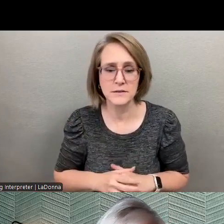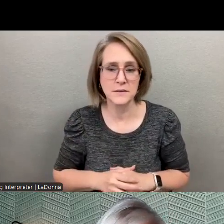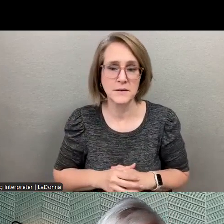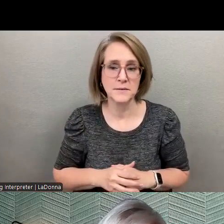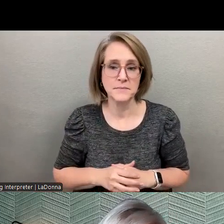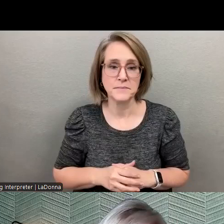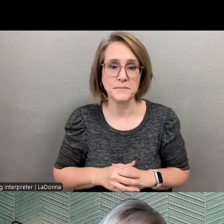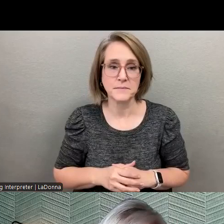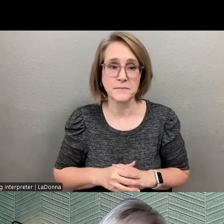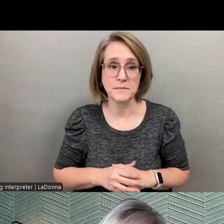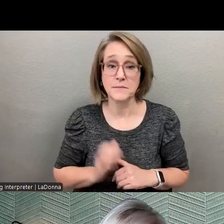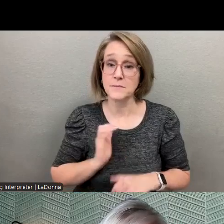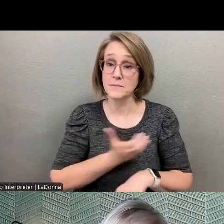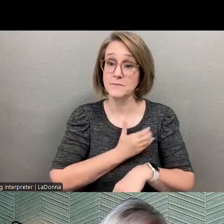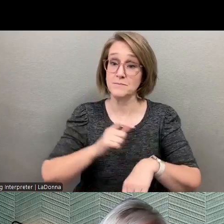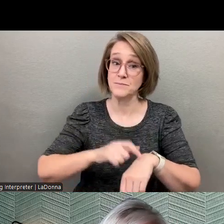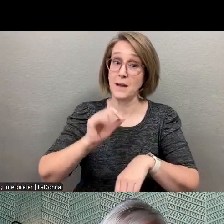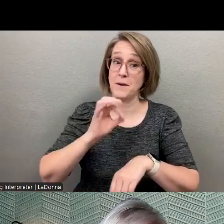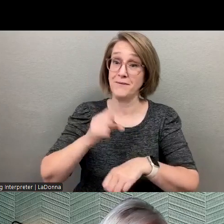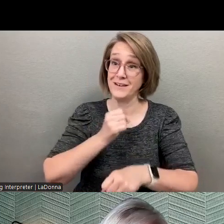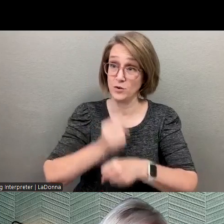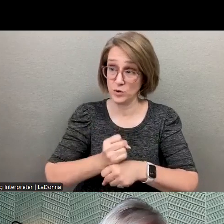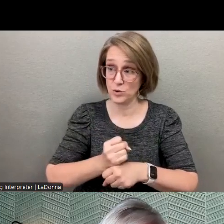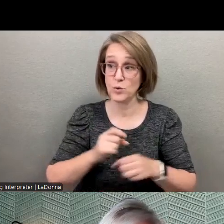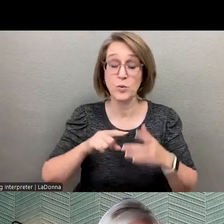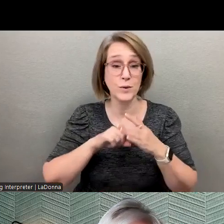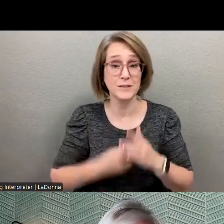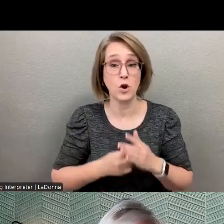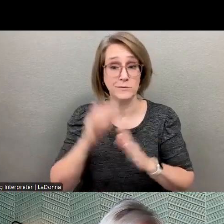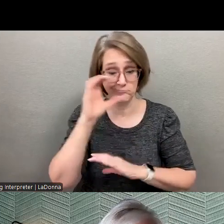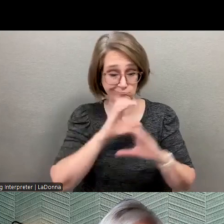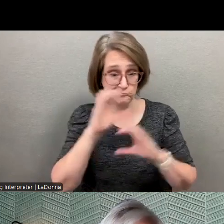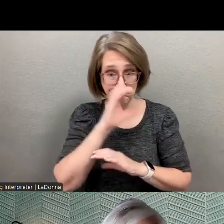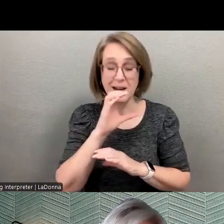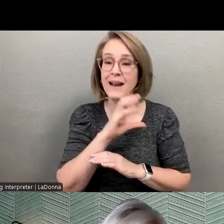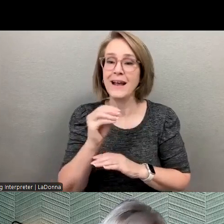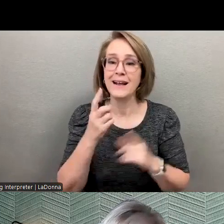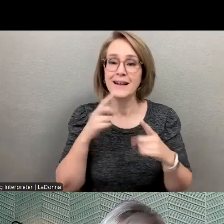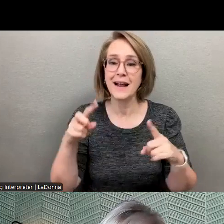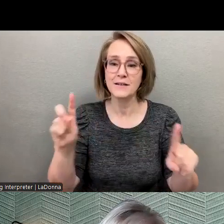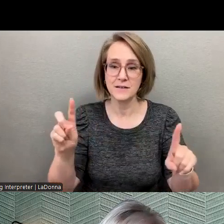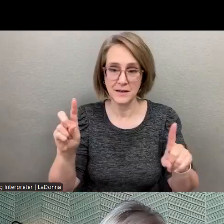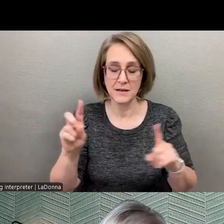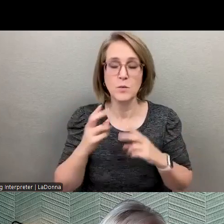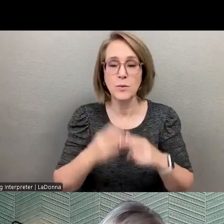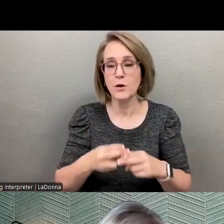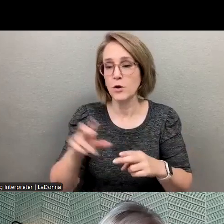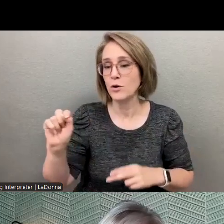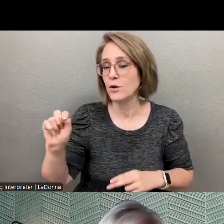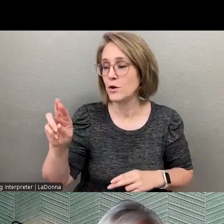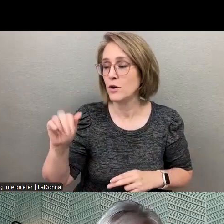And that is, it is our time of year where we start to look at and announce the